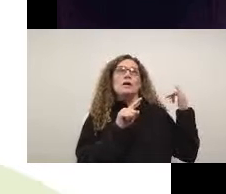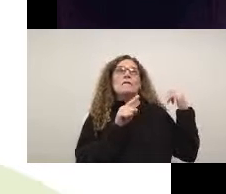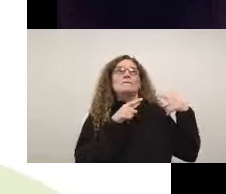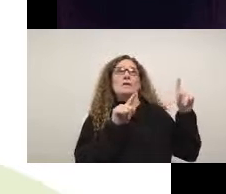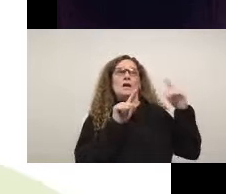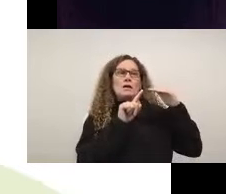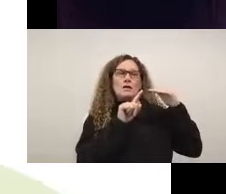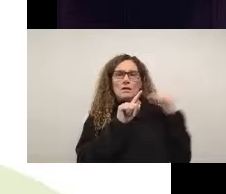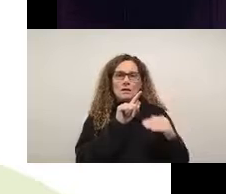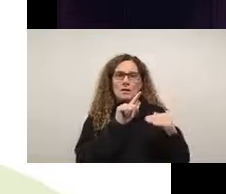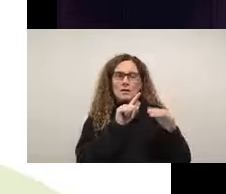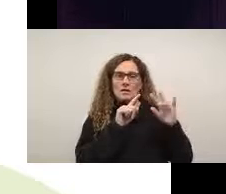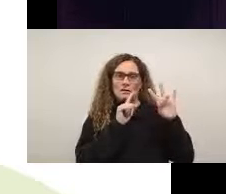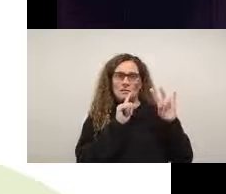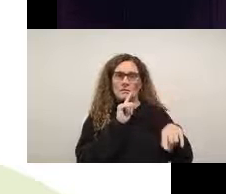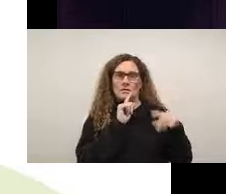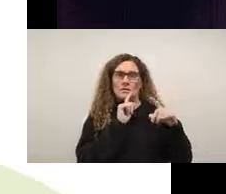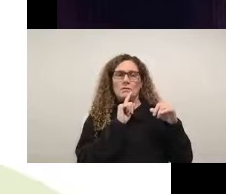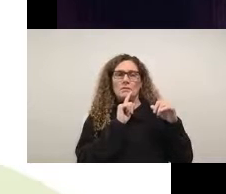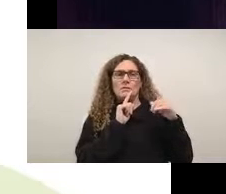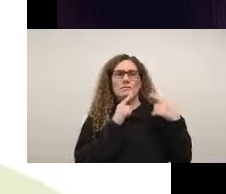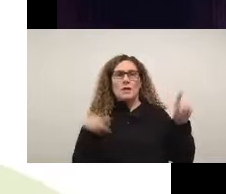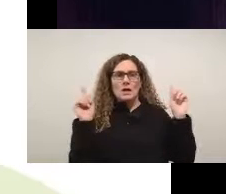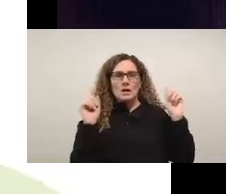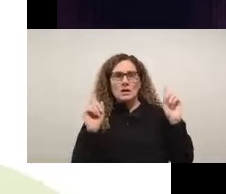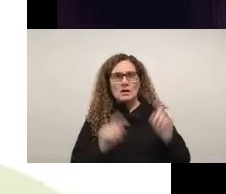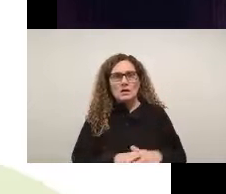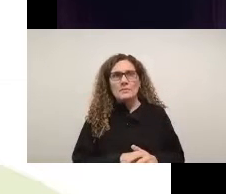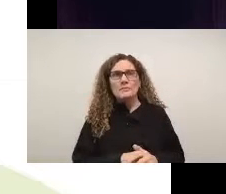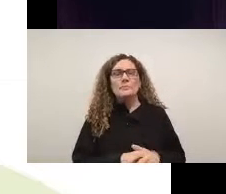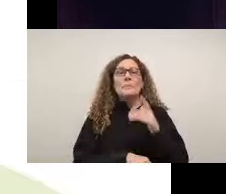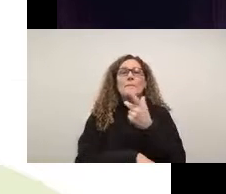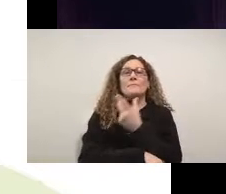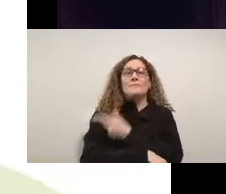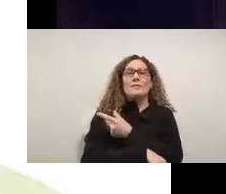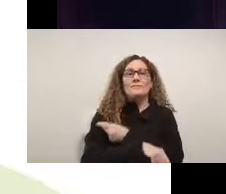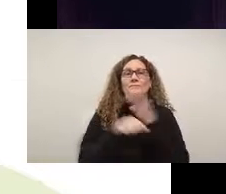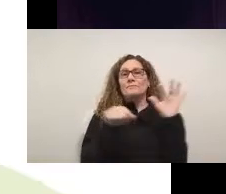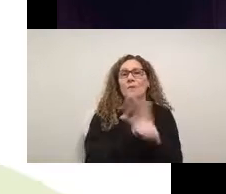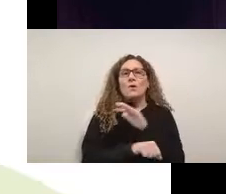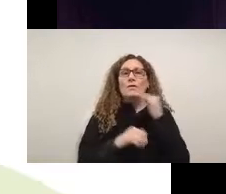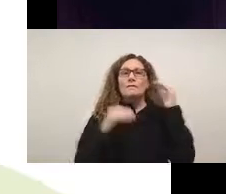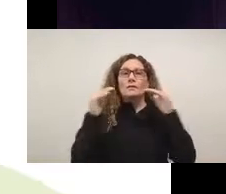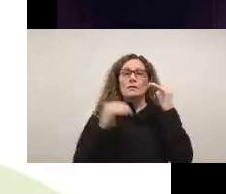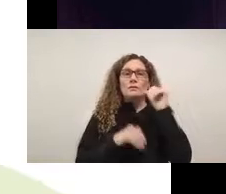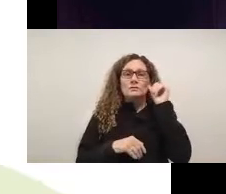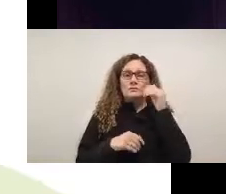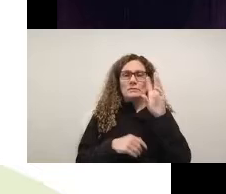16 years of age or older, are fully vaccinated. 68% of adults have received at least one dose,